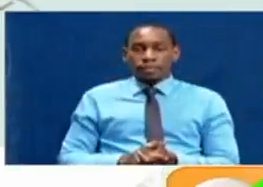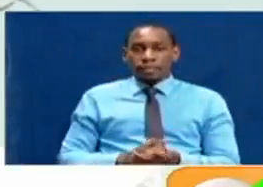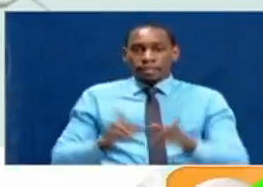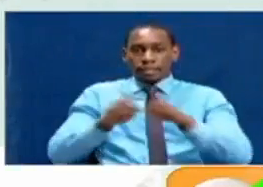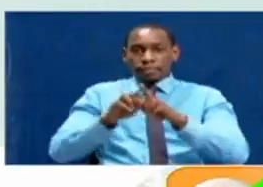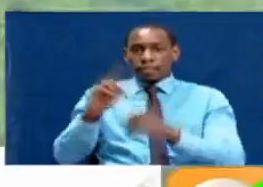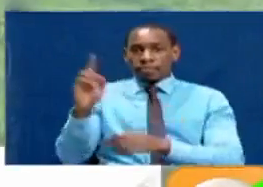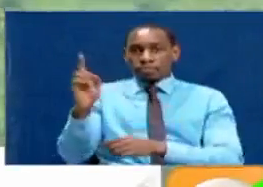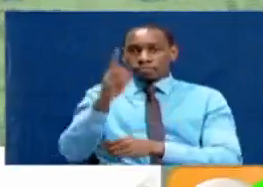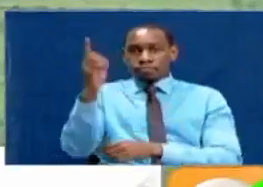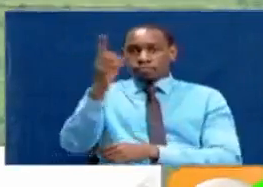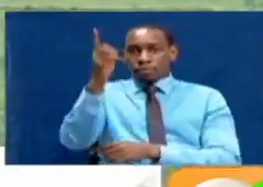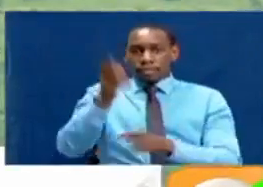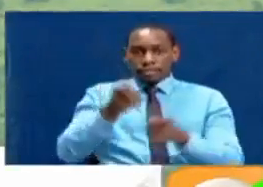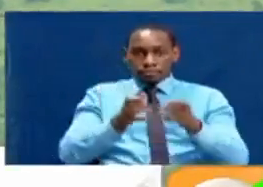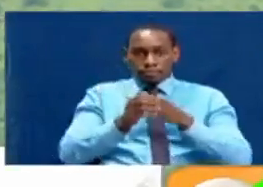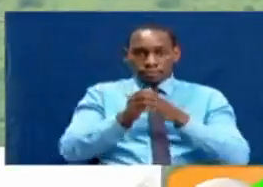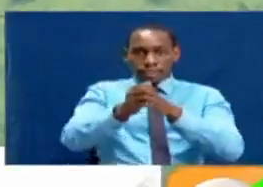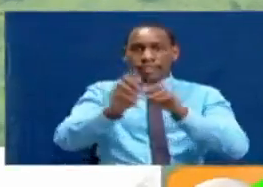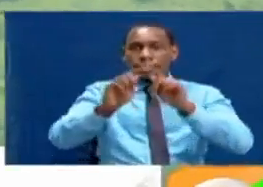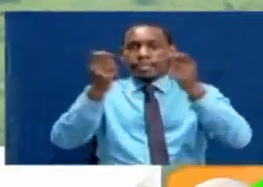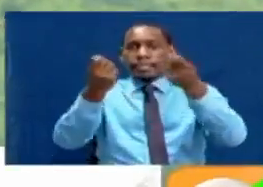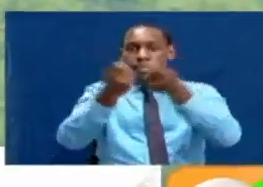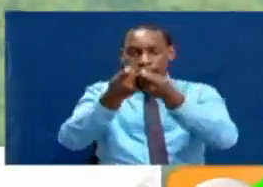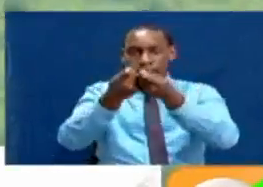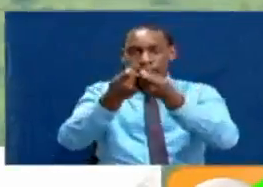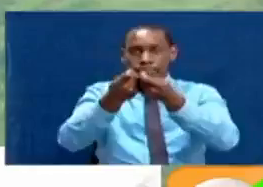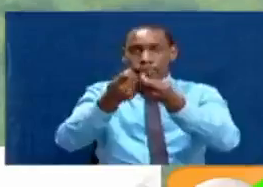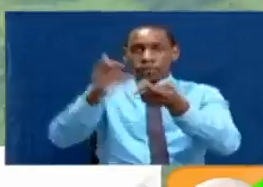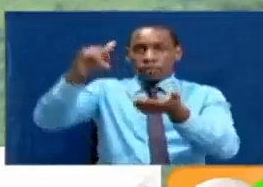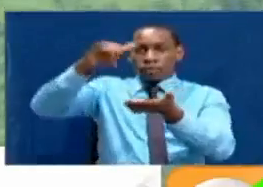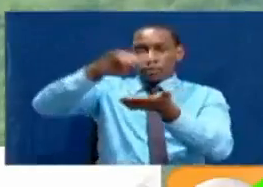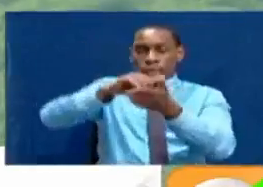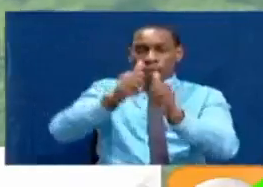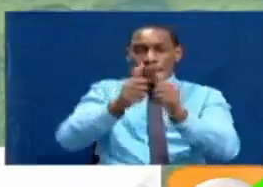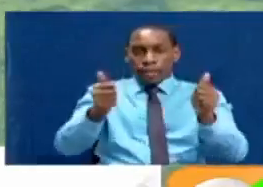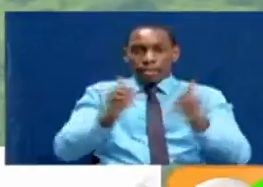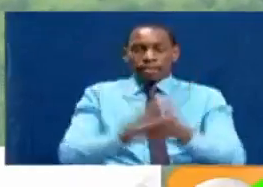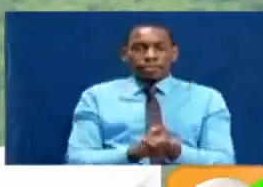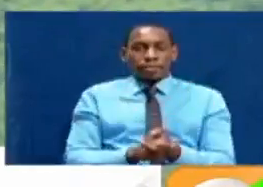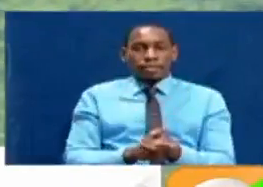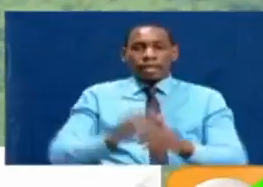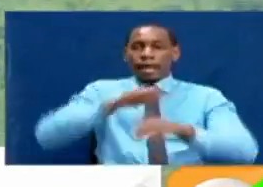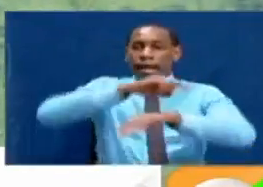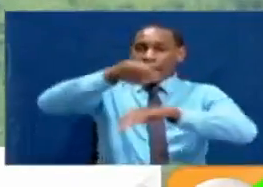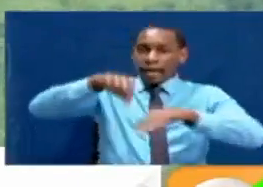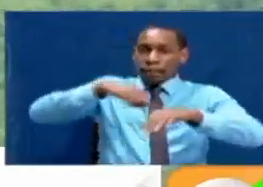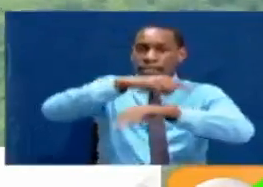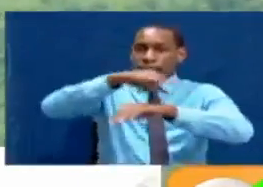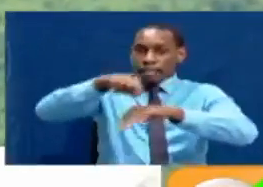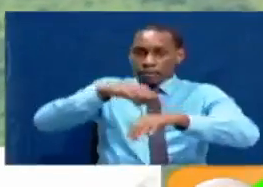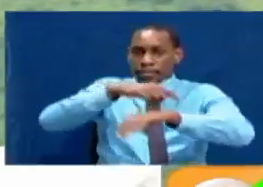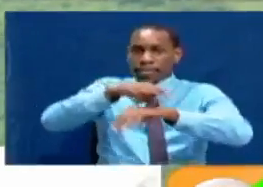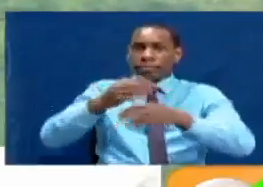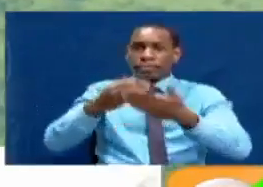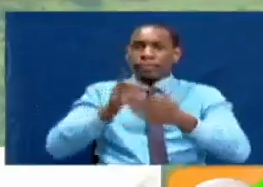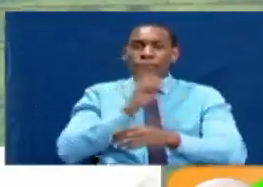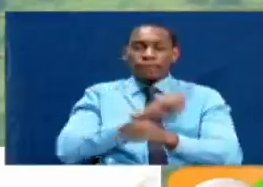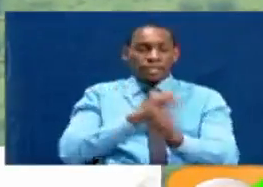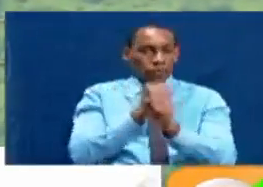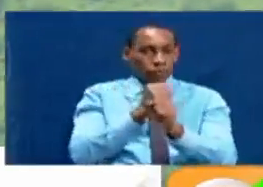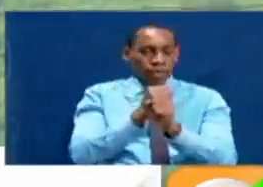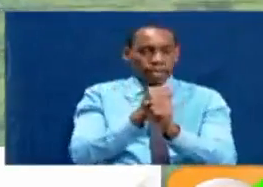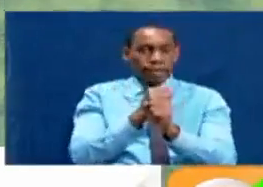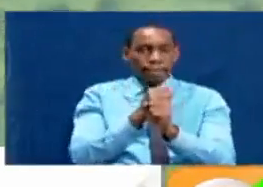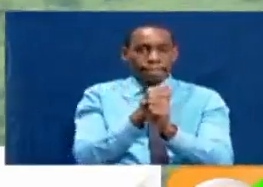pilot, he has to place his team safely on the conductors. It takes them hours to just finish the job.